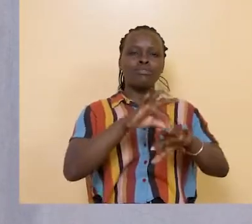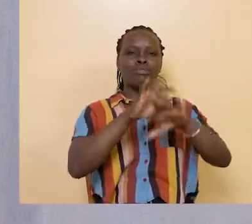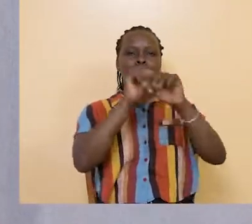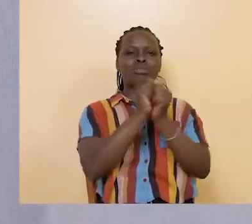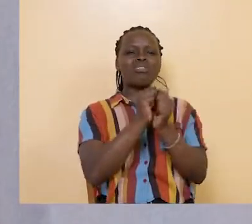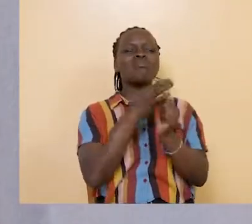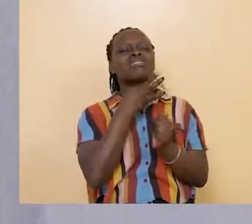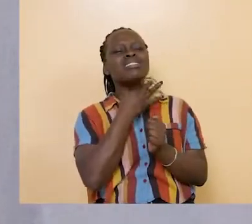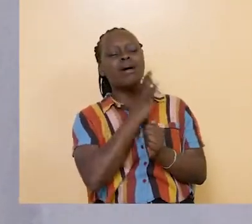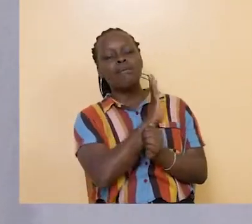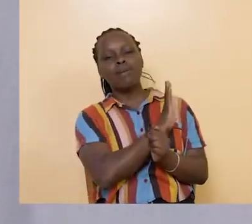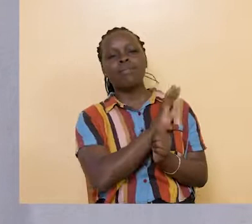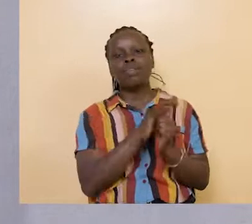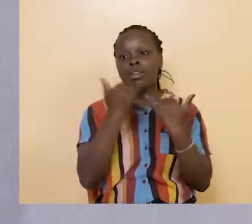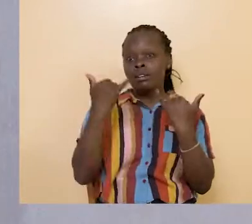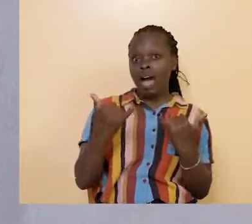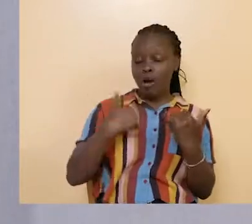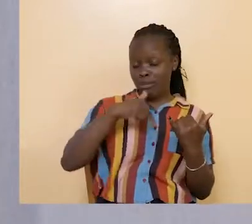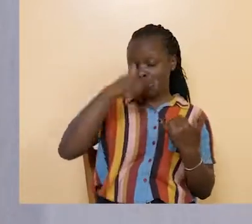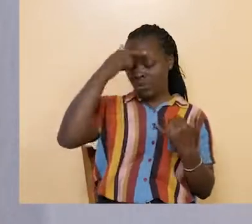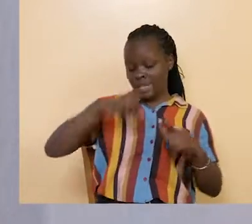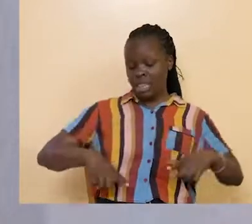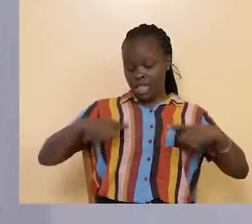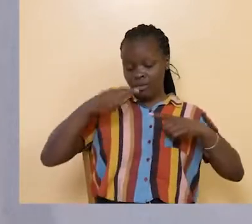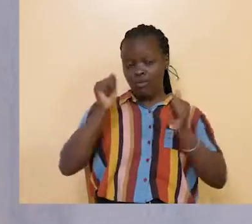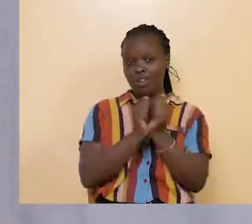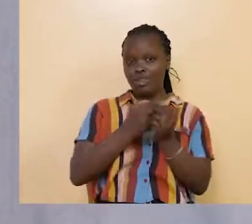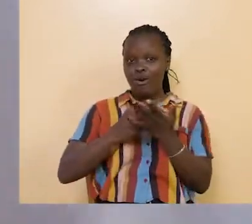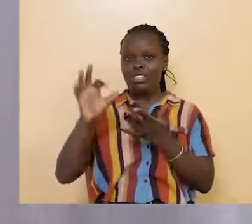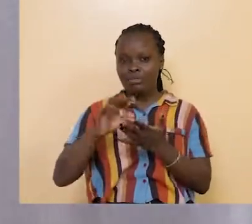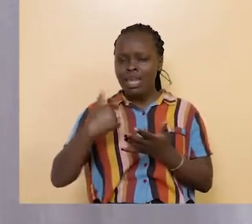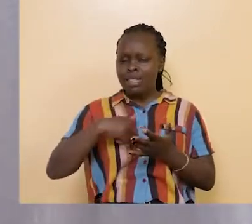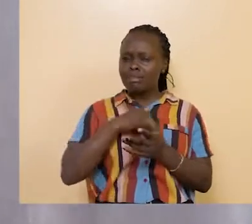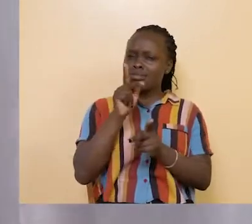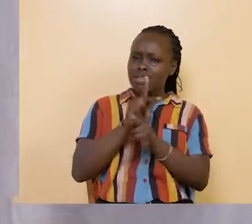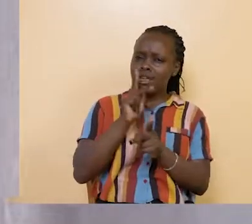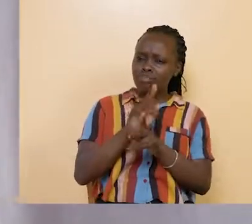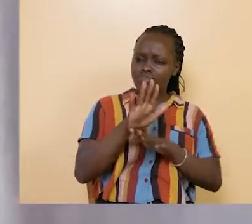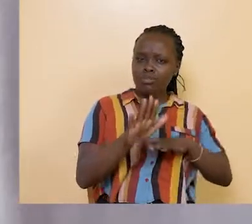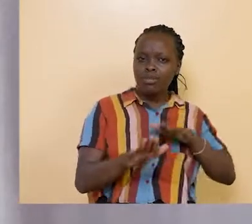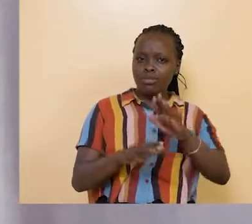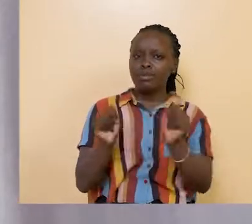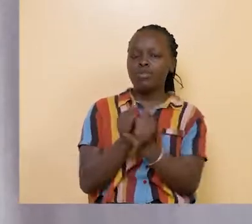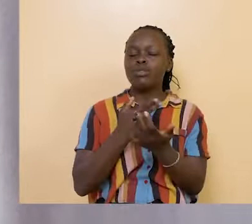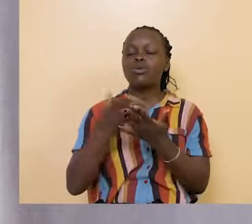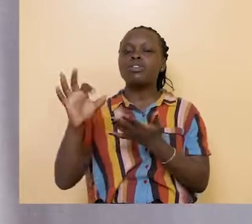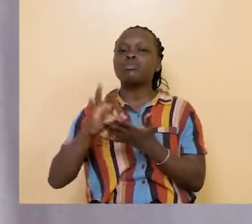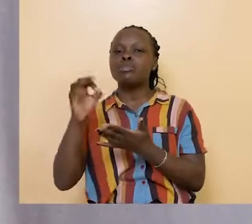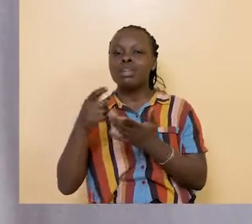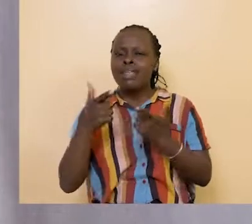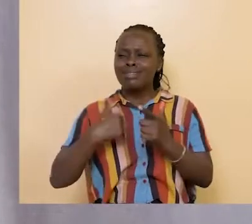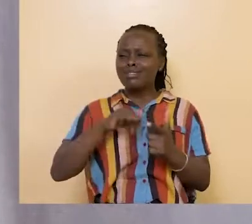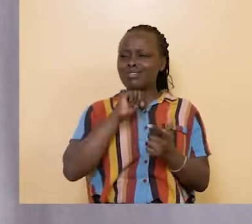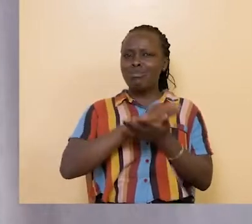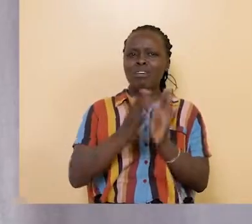its passions and desires. And therefore, since we live by the Spirit, let us keep in step with the Spirit. Let us